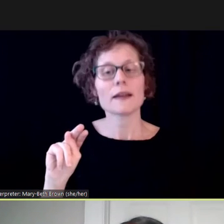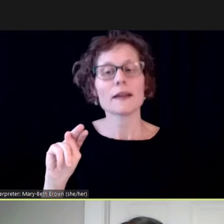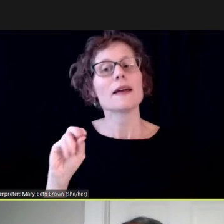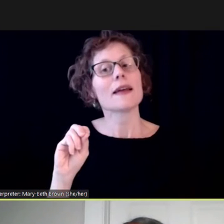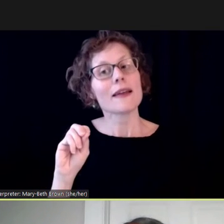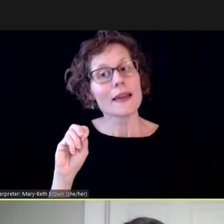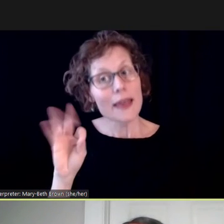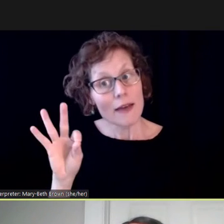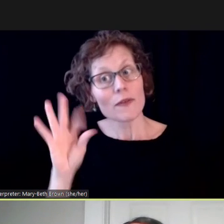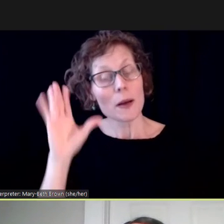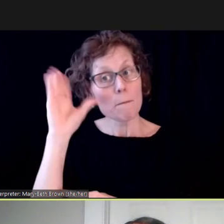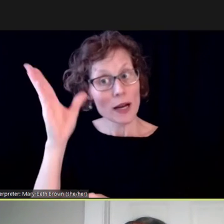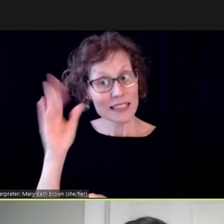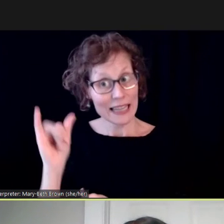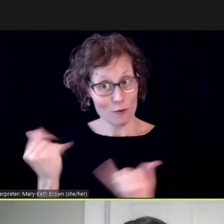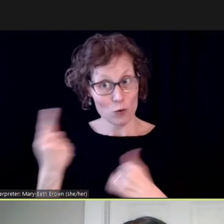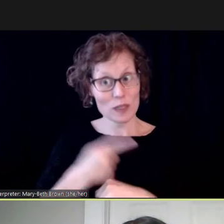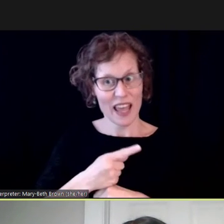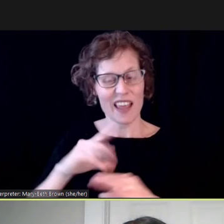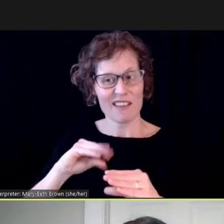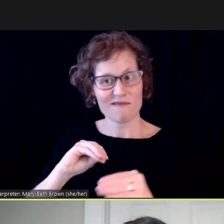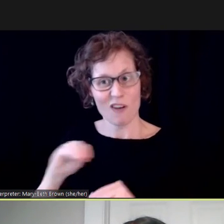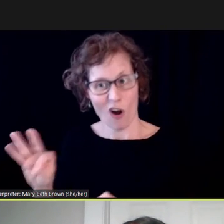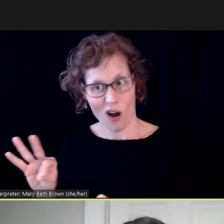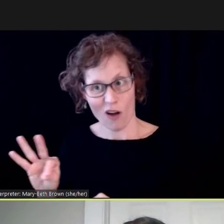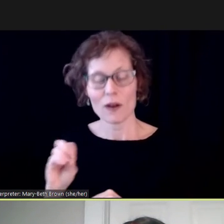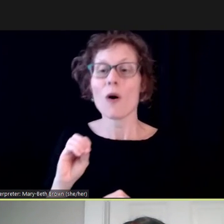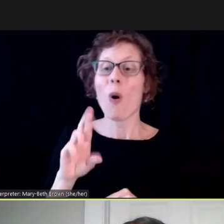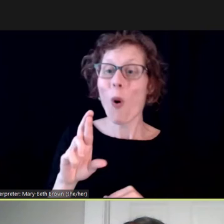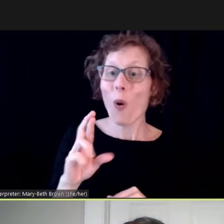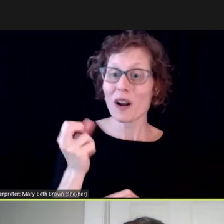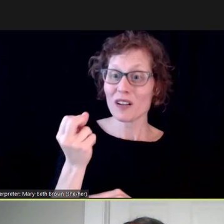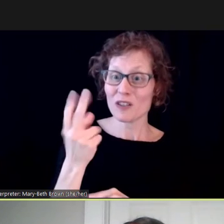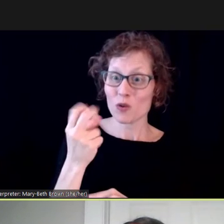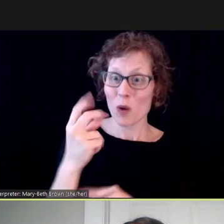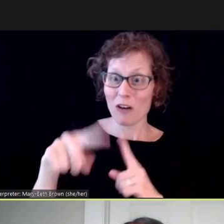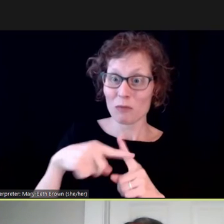today, or there are over 12 attendees.